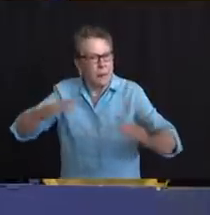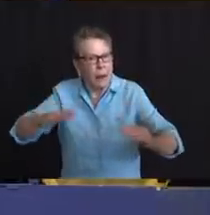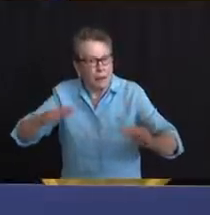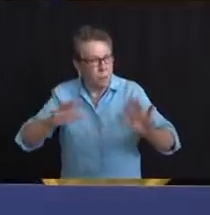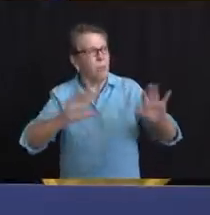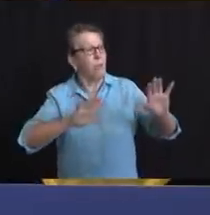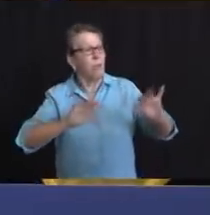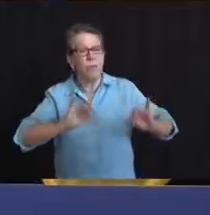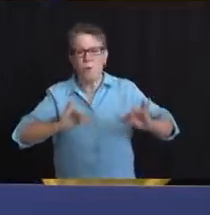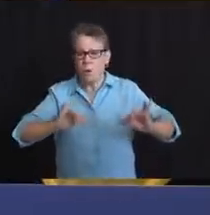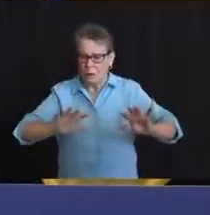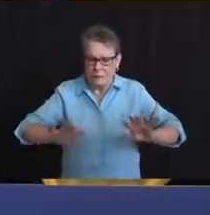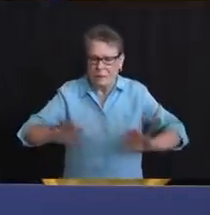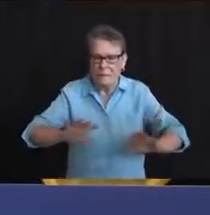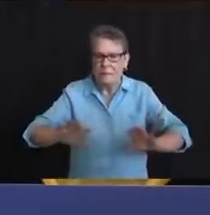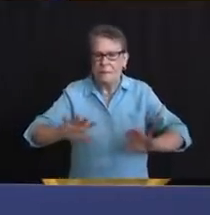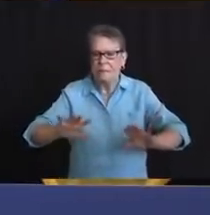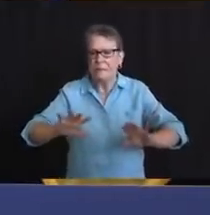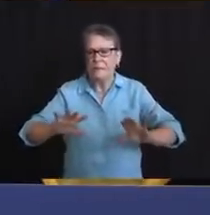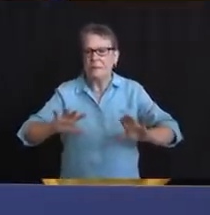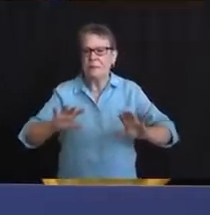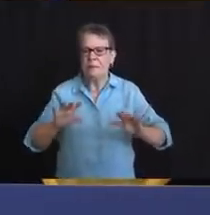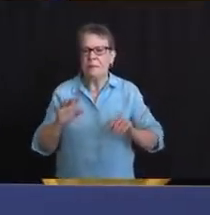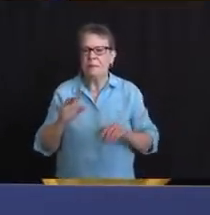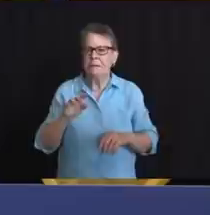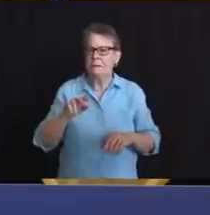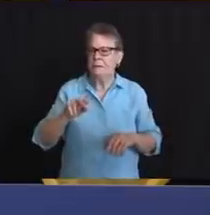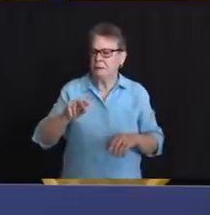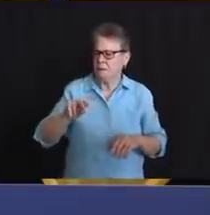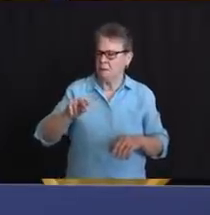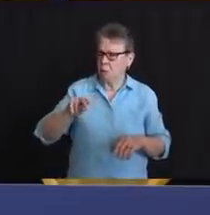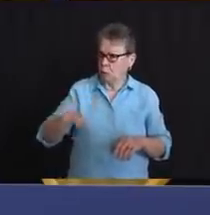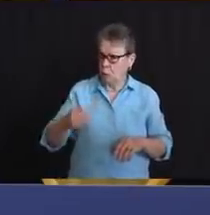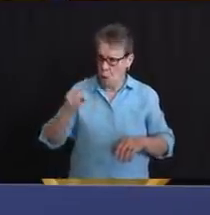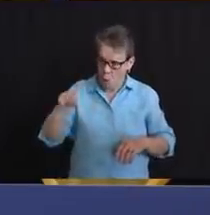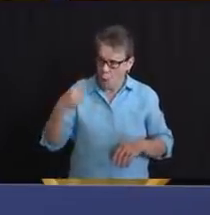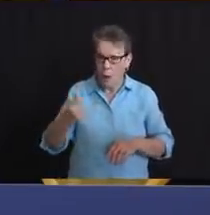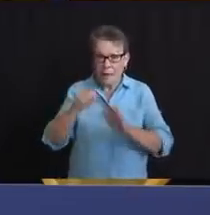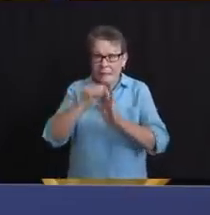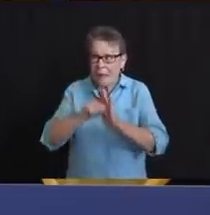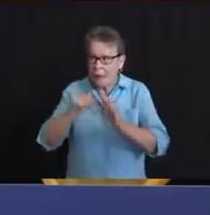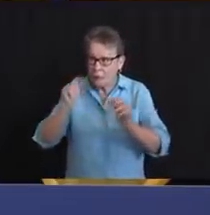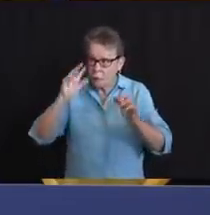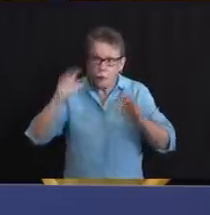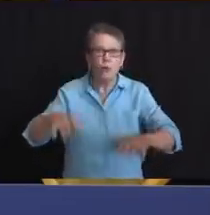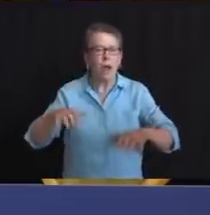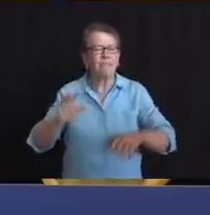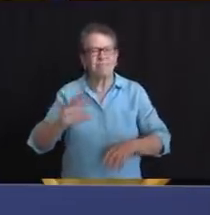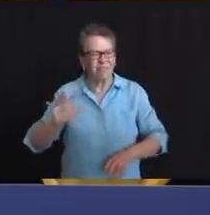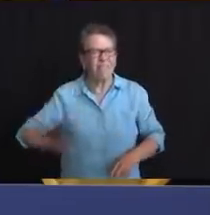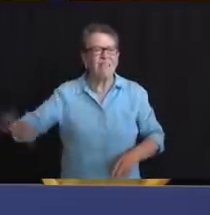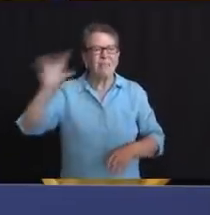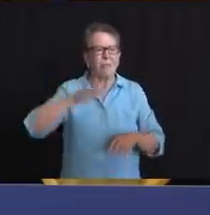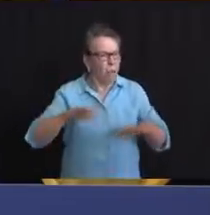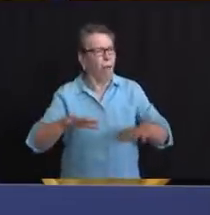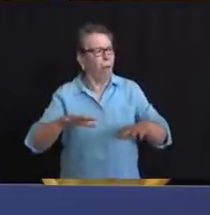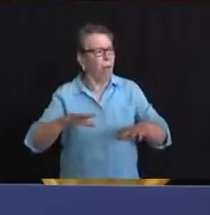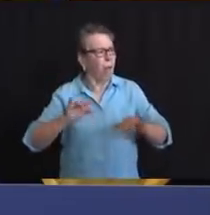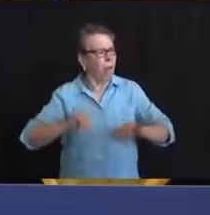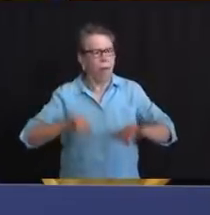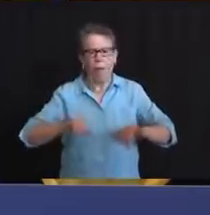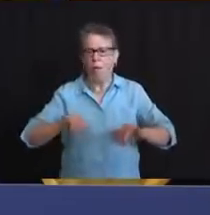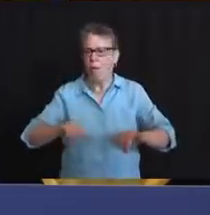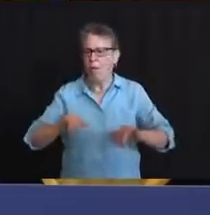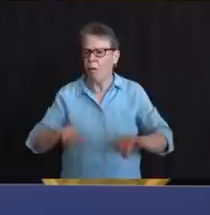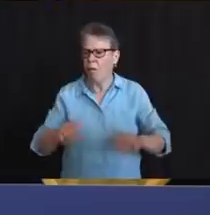It's not a question of blame, but we didn't feel like this was the right moment in New Jersey to take that step. We